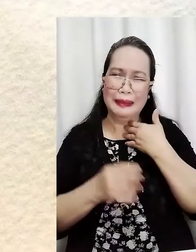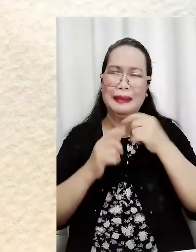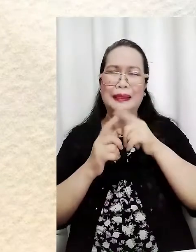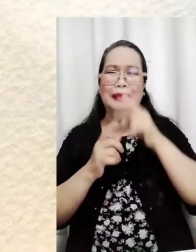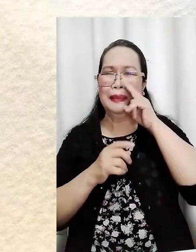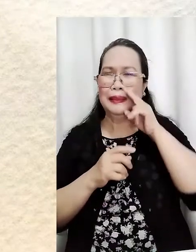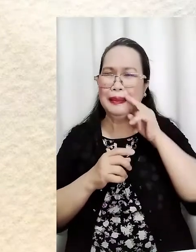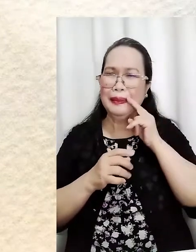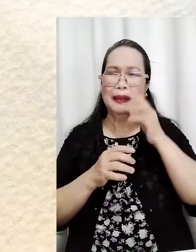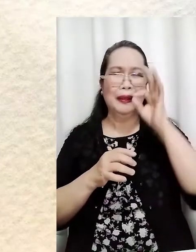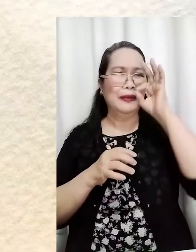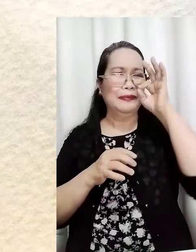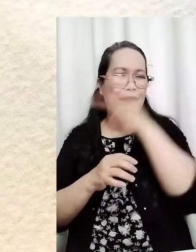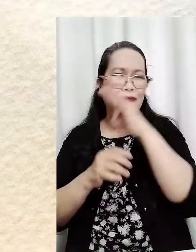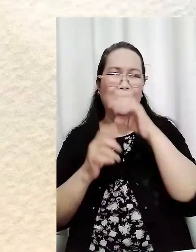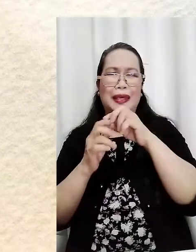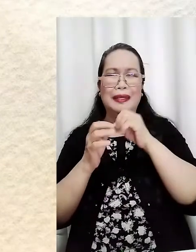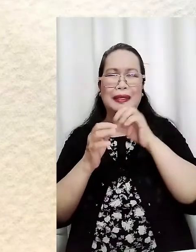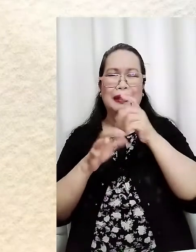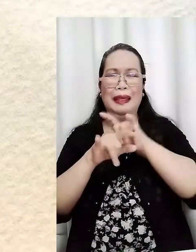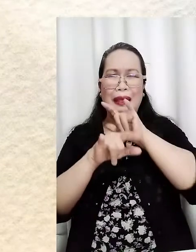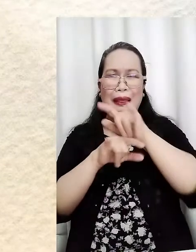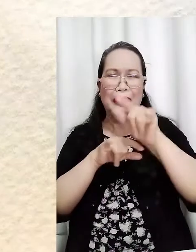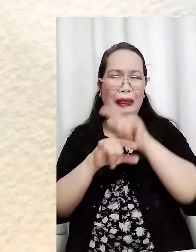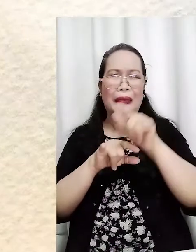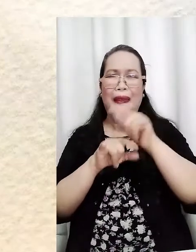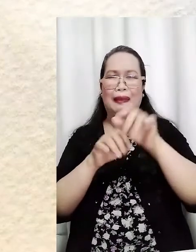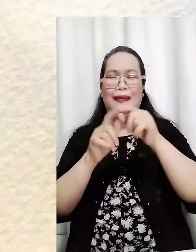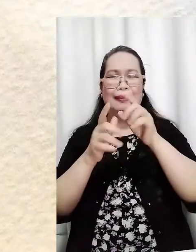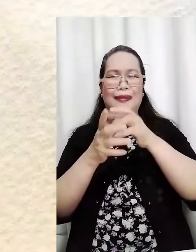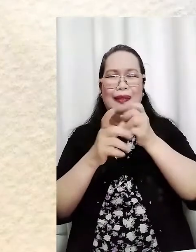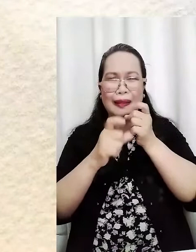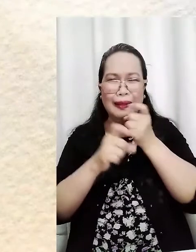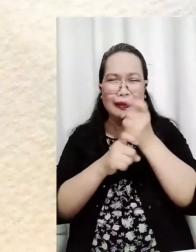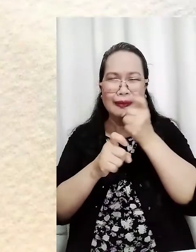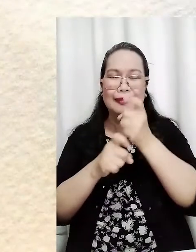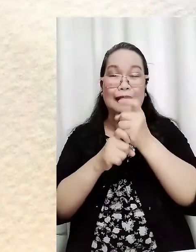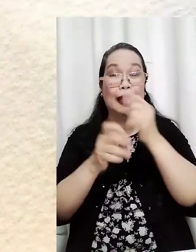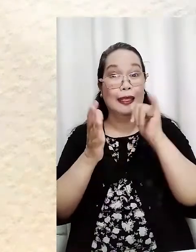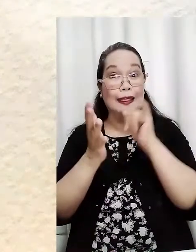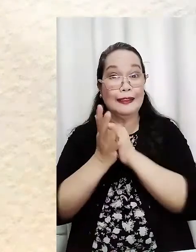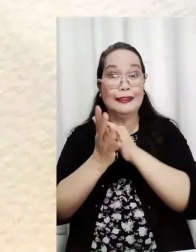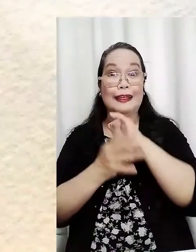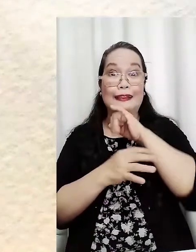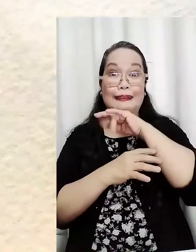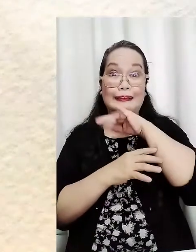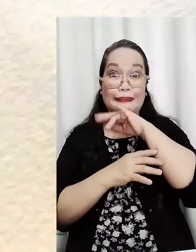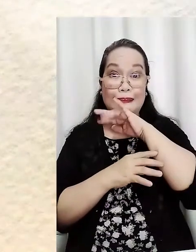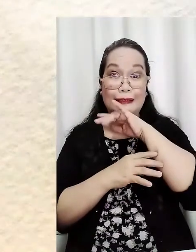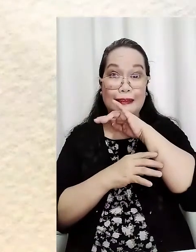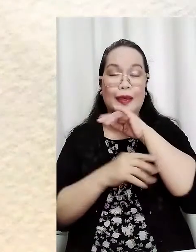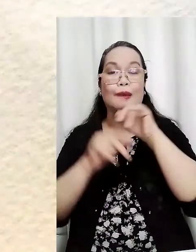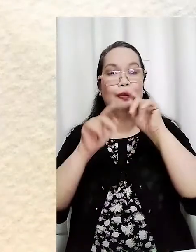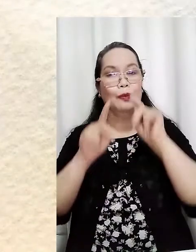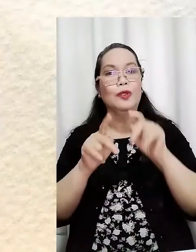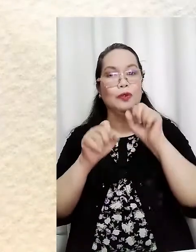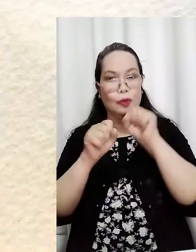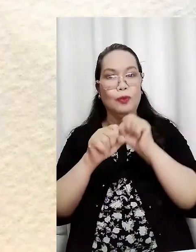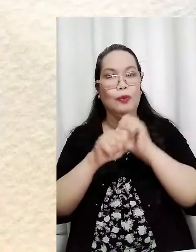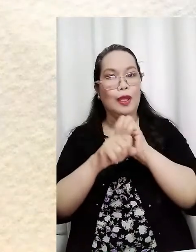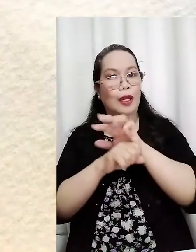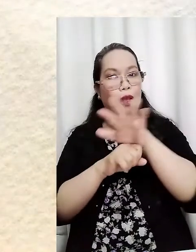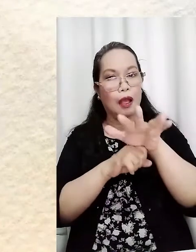witness, slander. This is what defiles a person, and therefore it will also affect others.